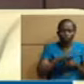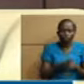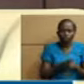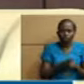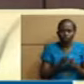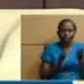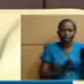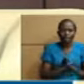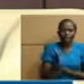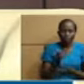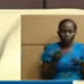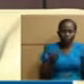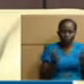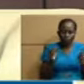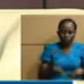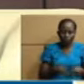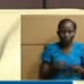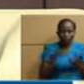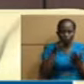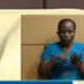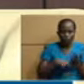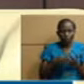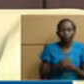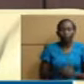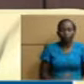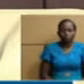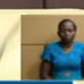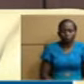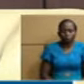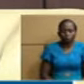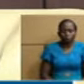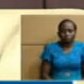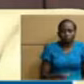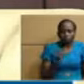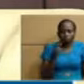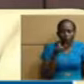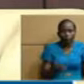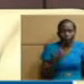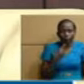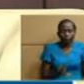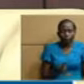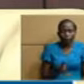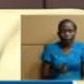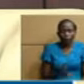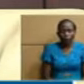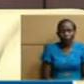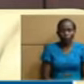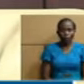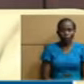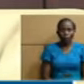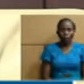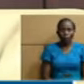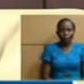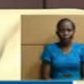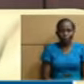Saleh that he says we need to read and familiarize ourselves with. Another person here says, okay, is